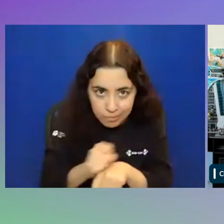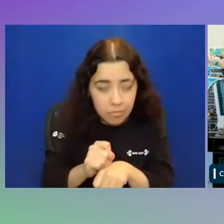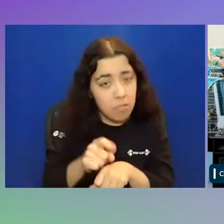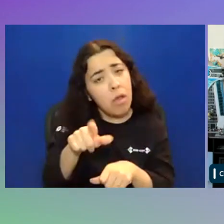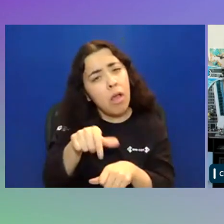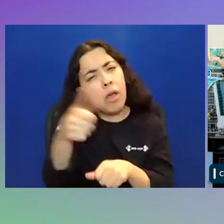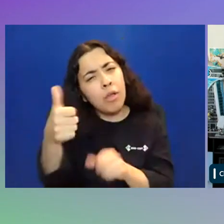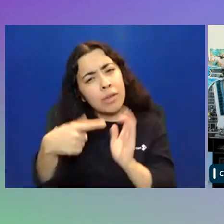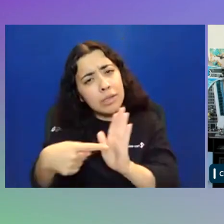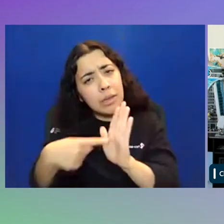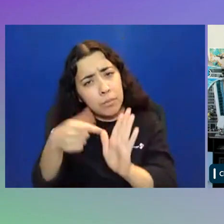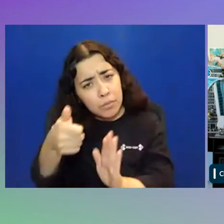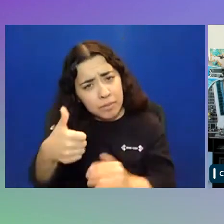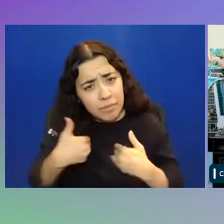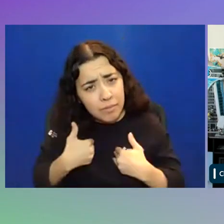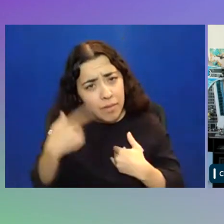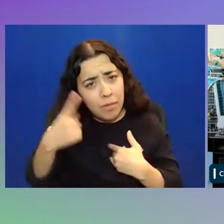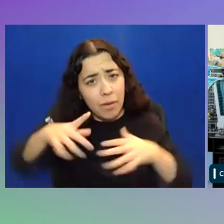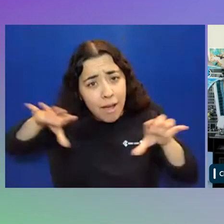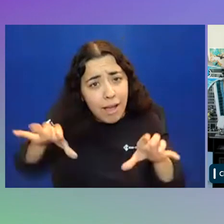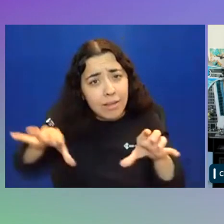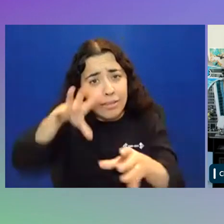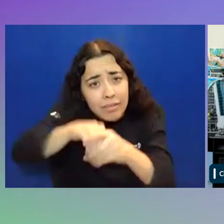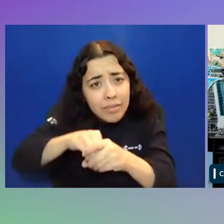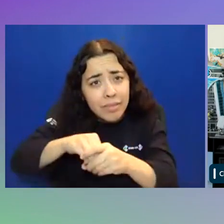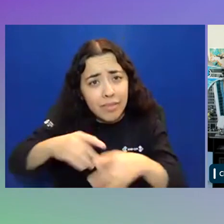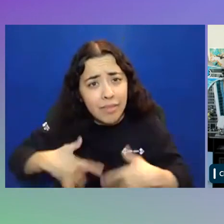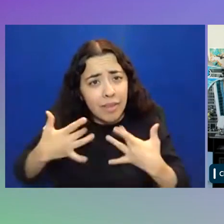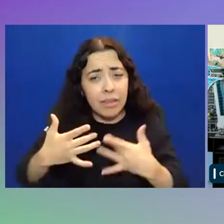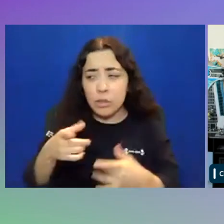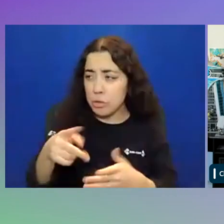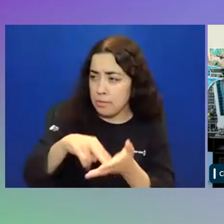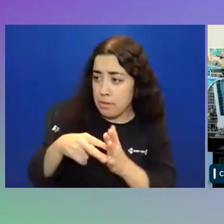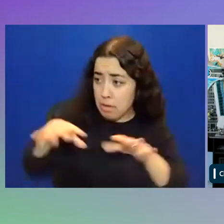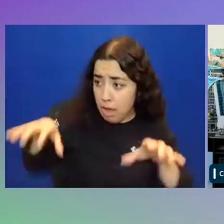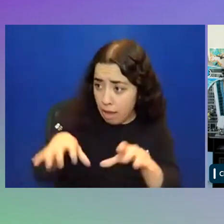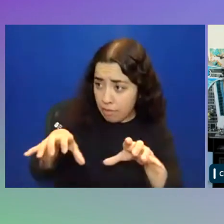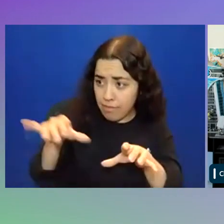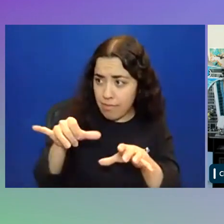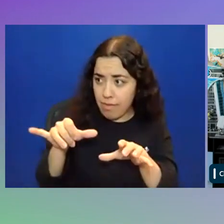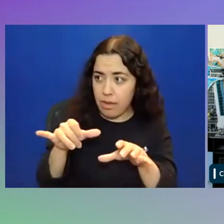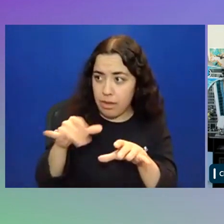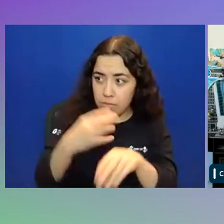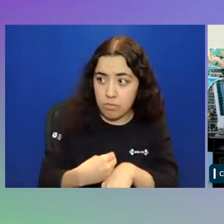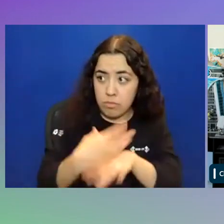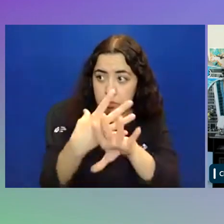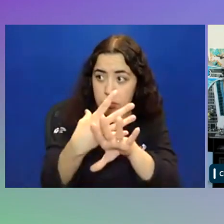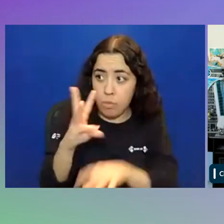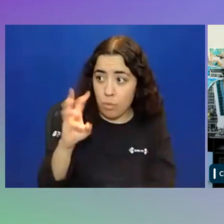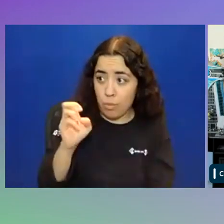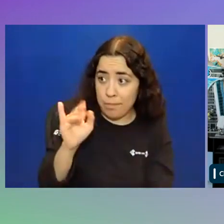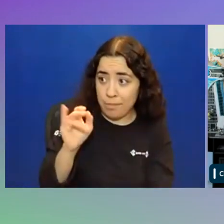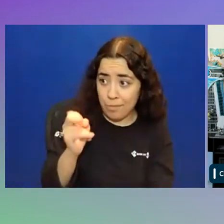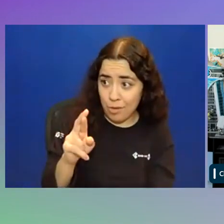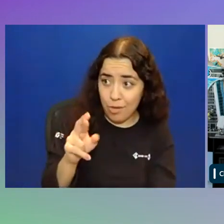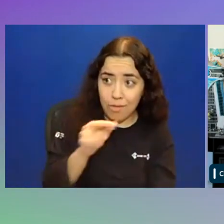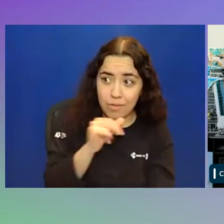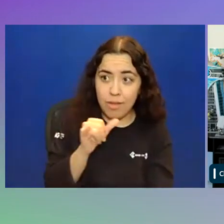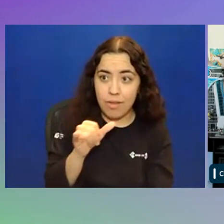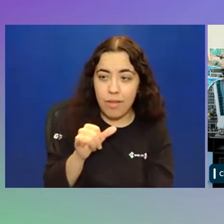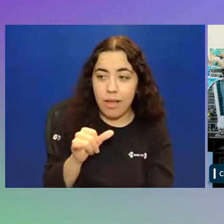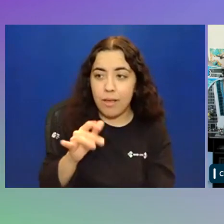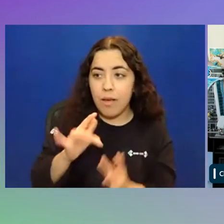well? I assume when we say like active, you mean like webinar type things versus take a web